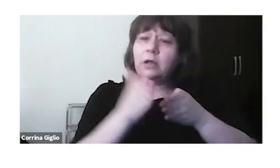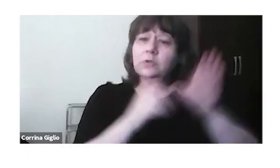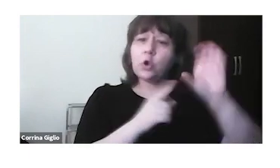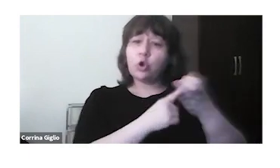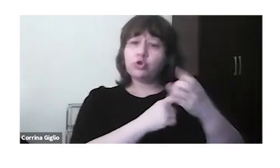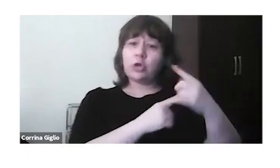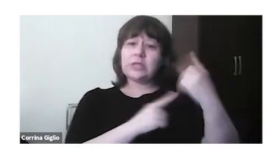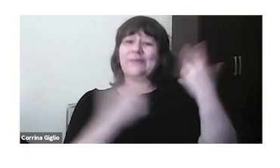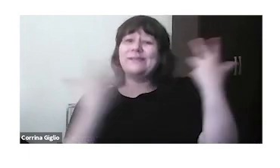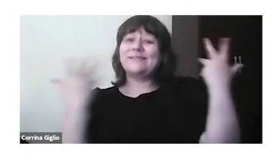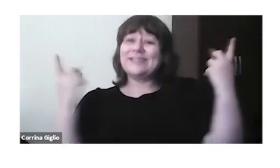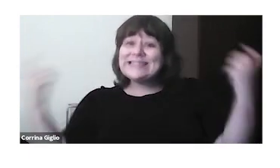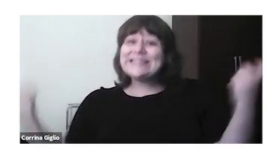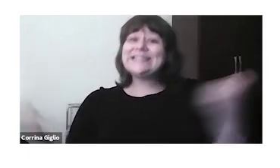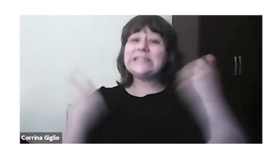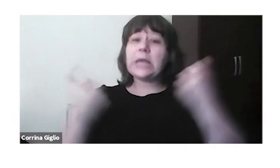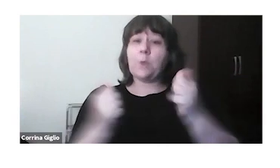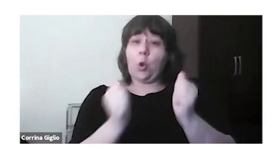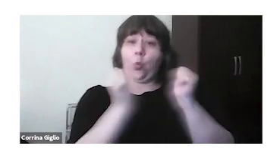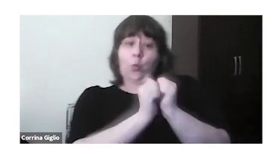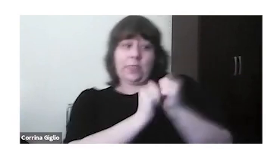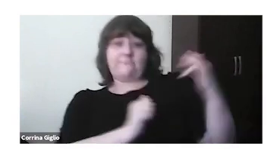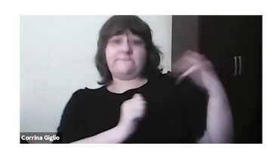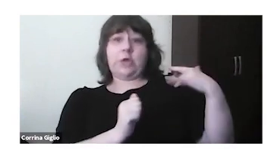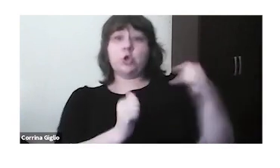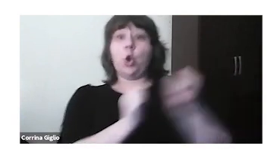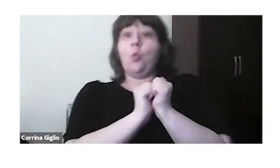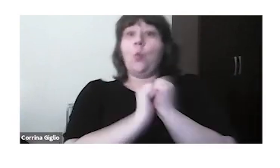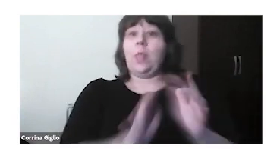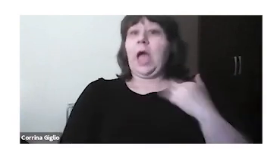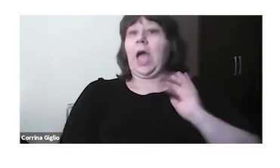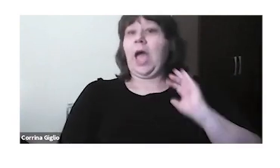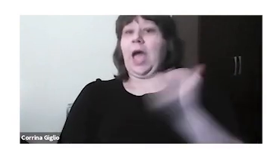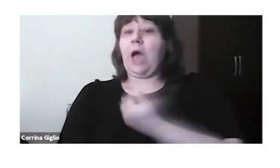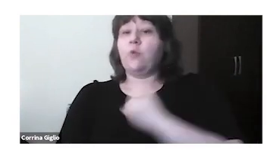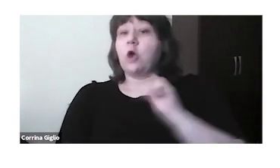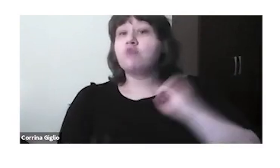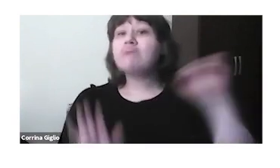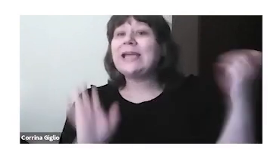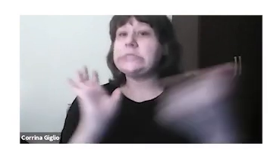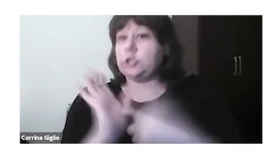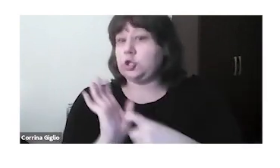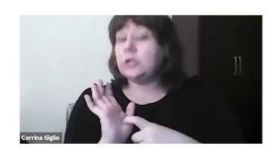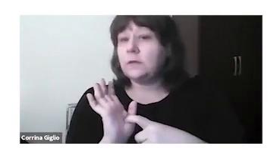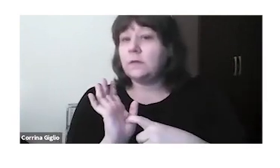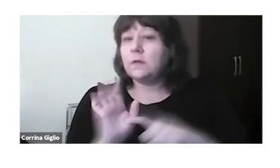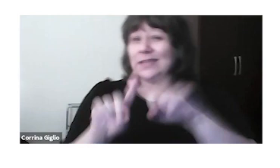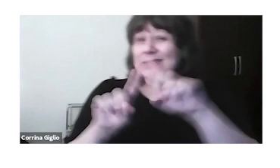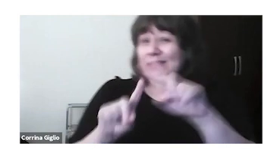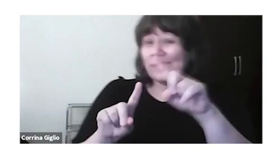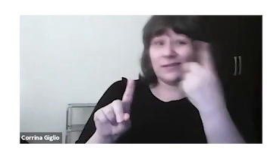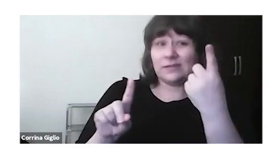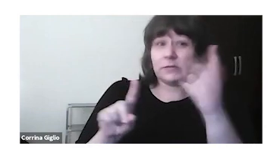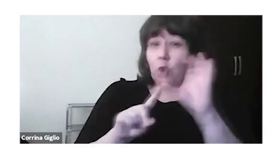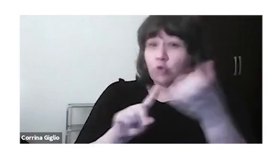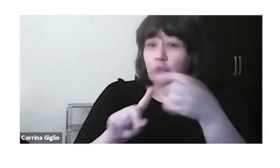have been celebrated in fashion without adequate attribution in many cases. Certain trends taken from Black culture, whether